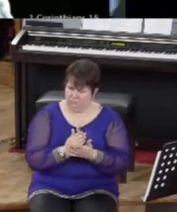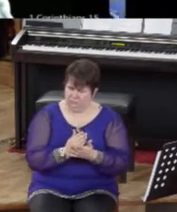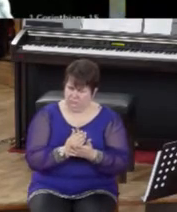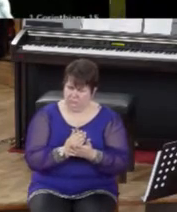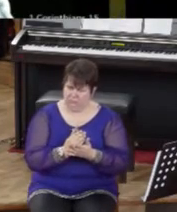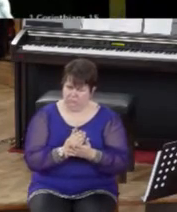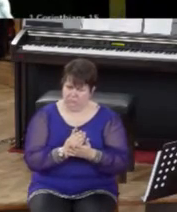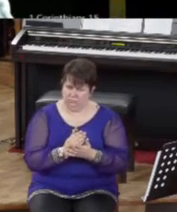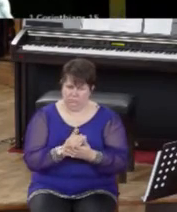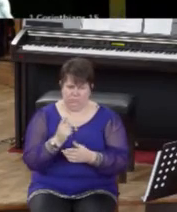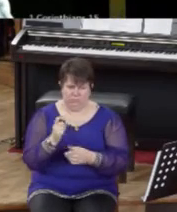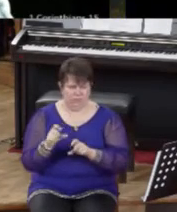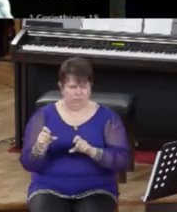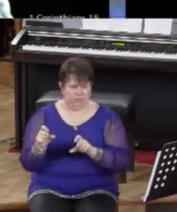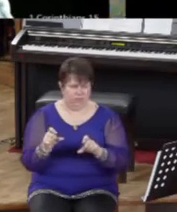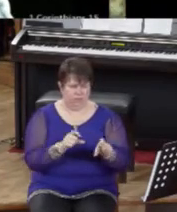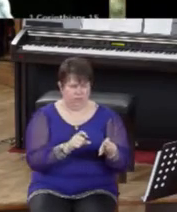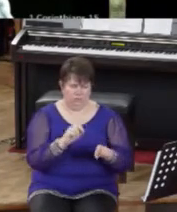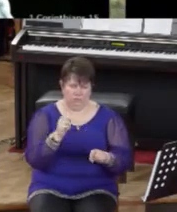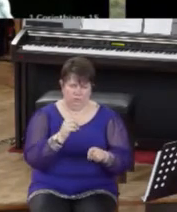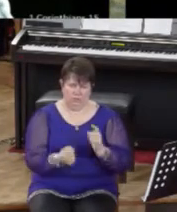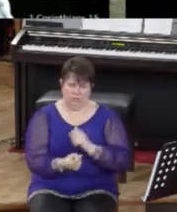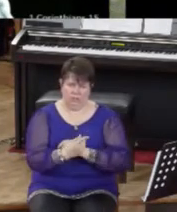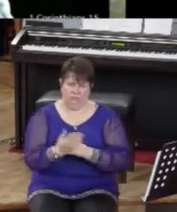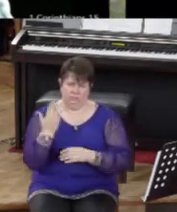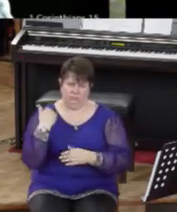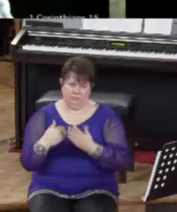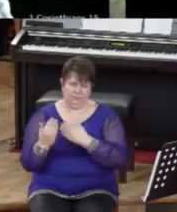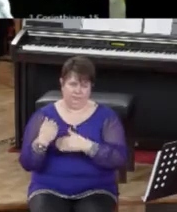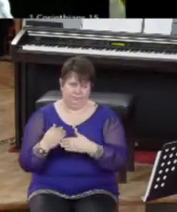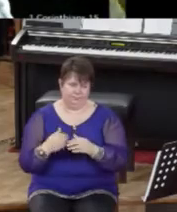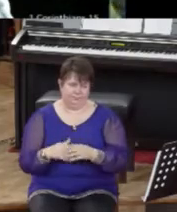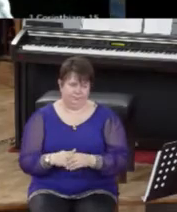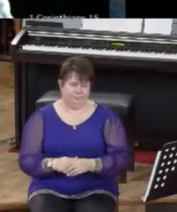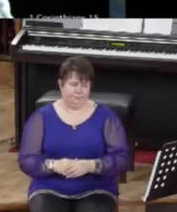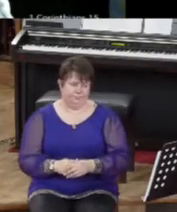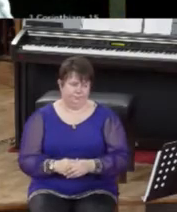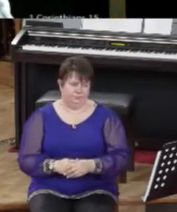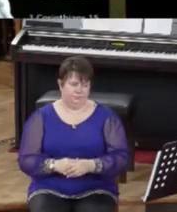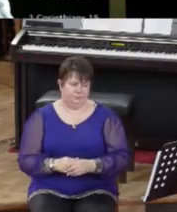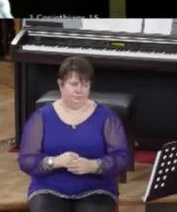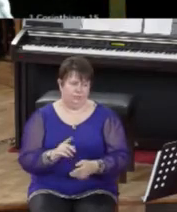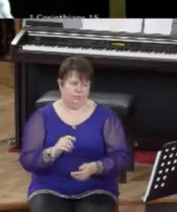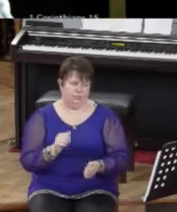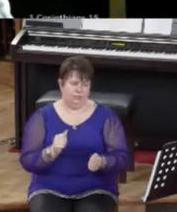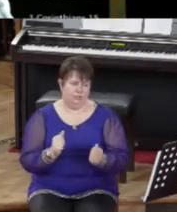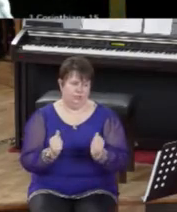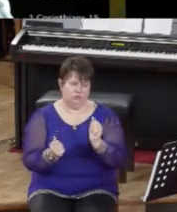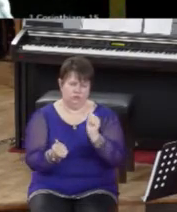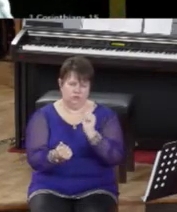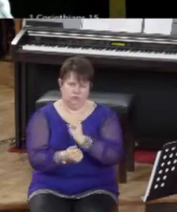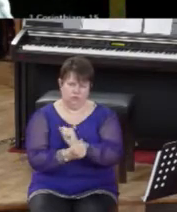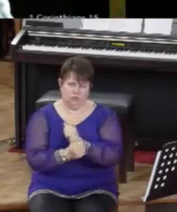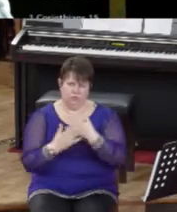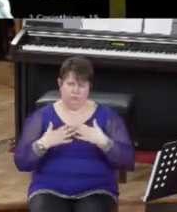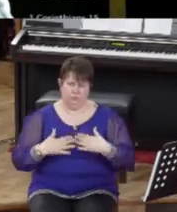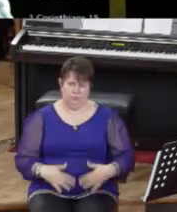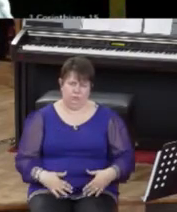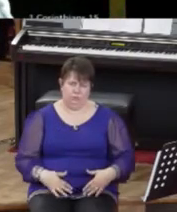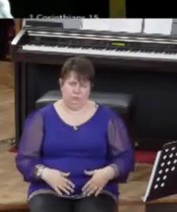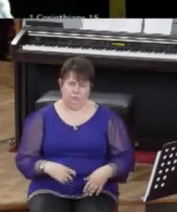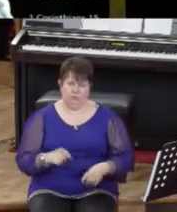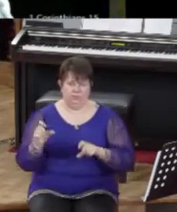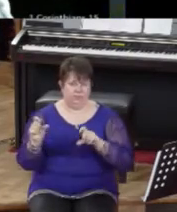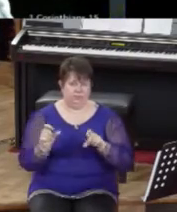there was also continuity with what had gone before. So it was changed body, but it was still a